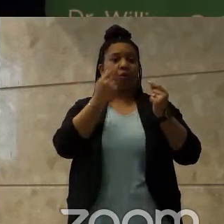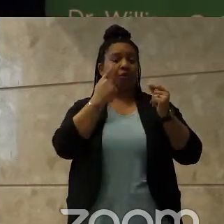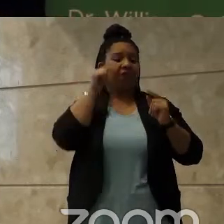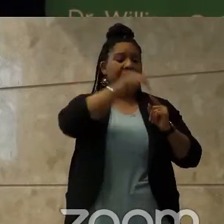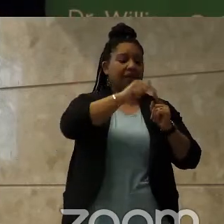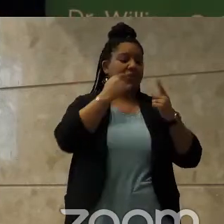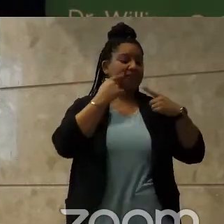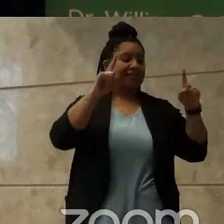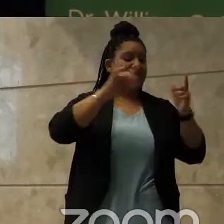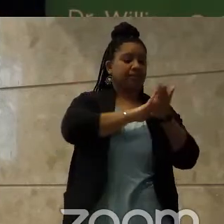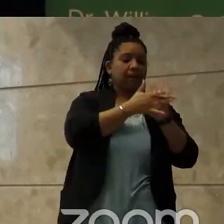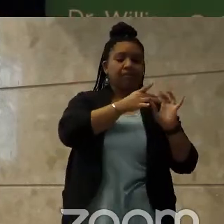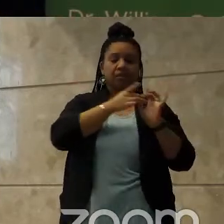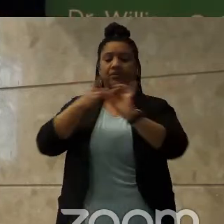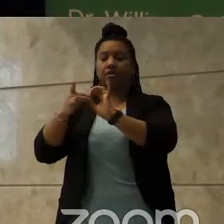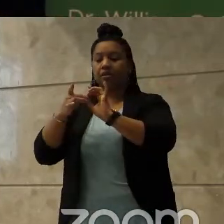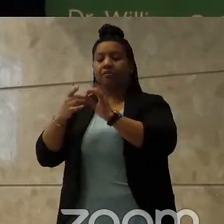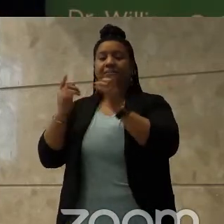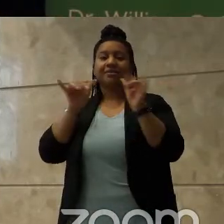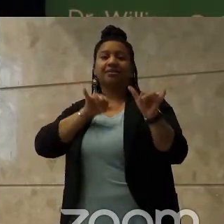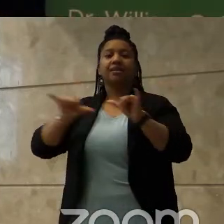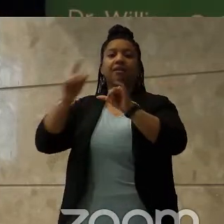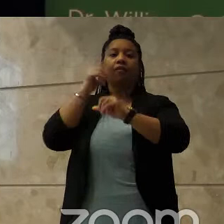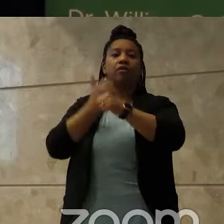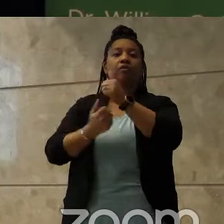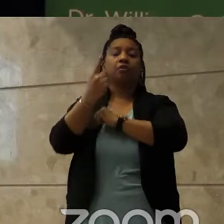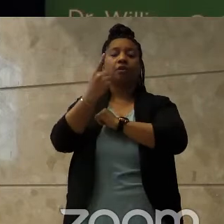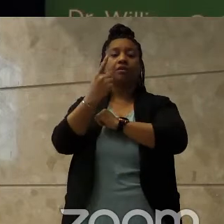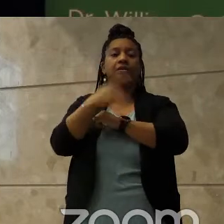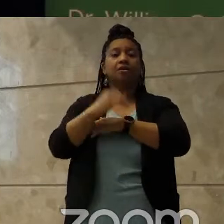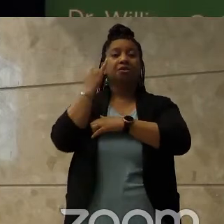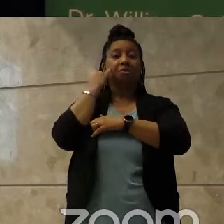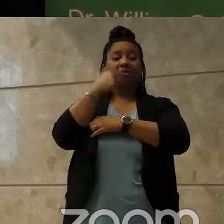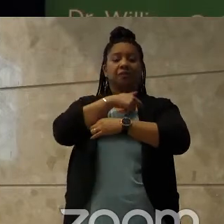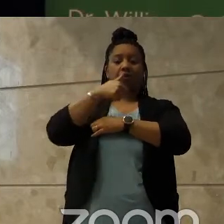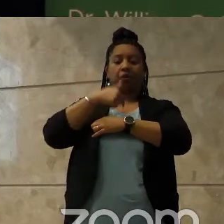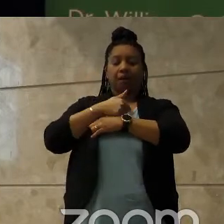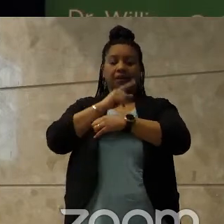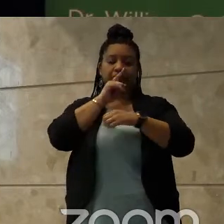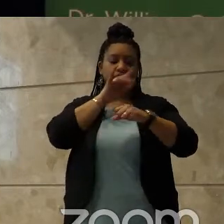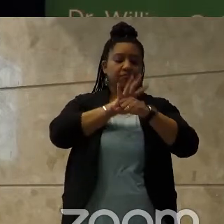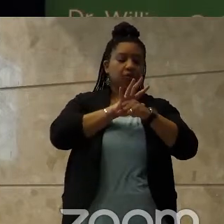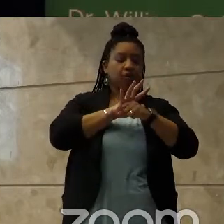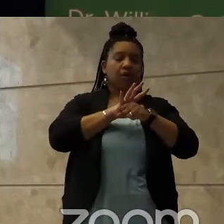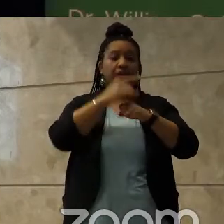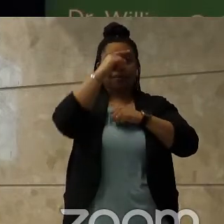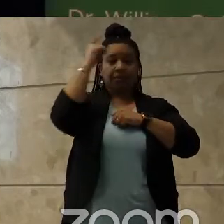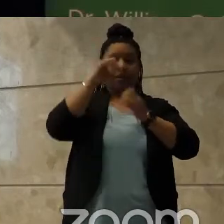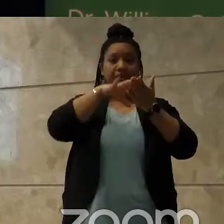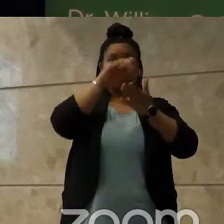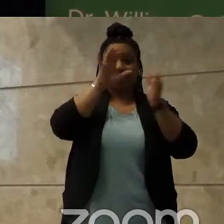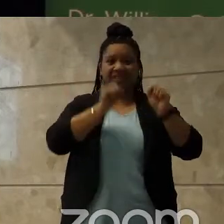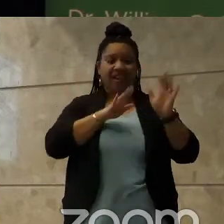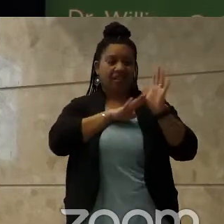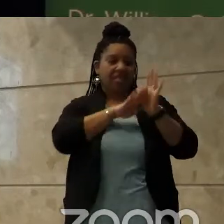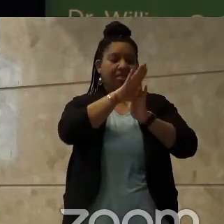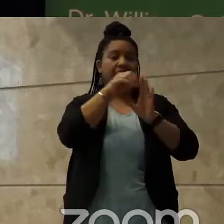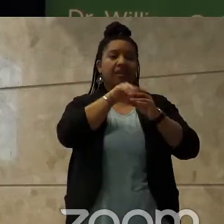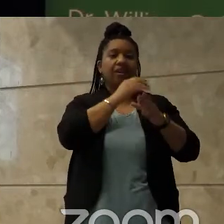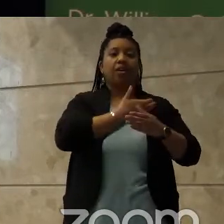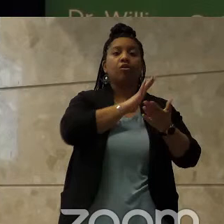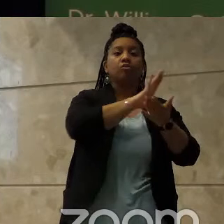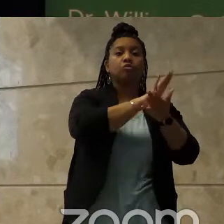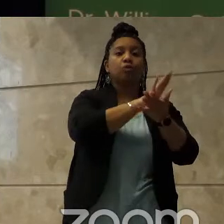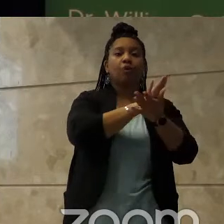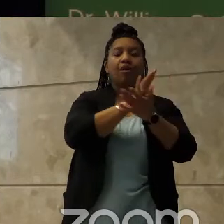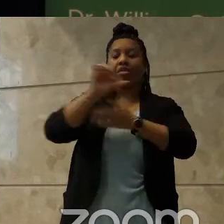else. If we resolve to do what's necessary to ensure that Black students can thrive in our schools, every other student